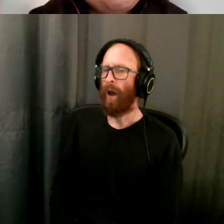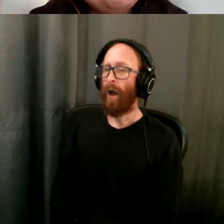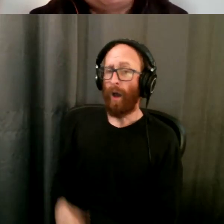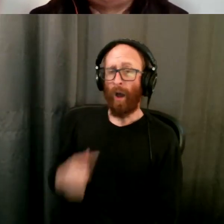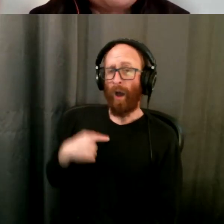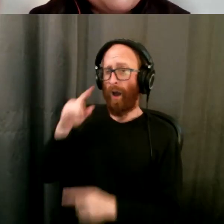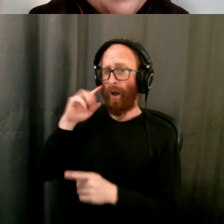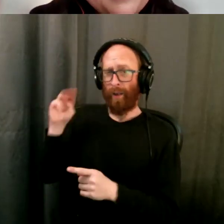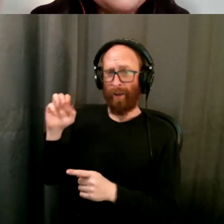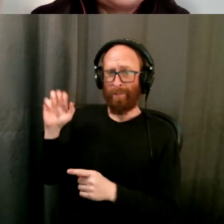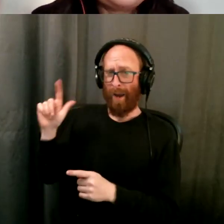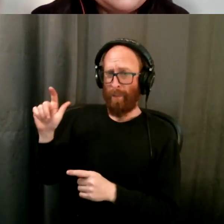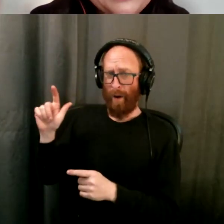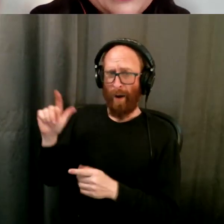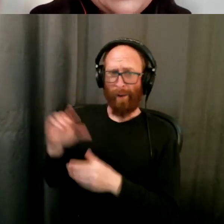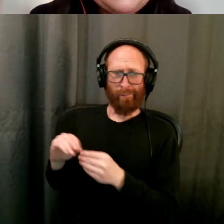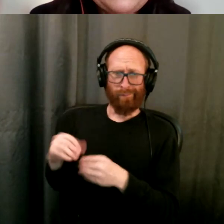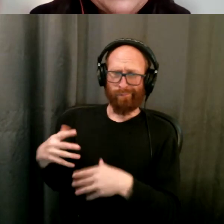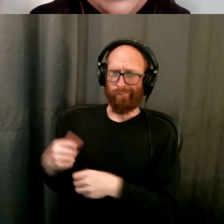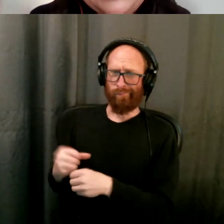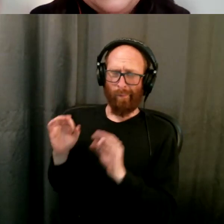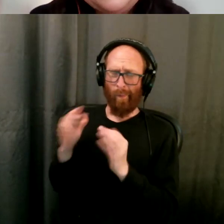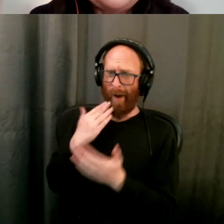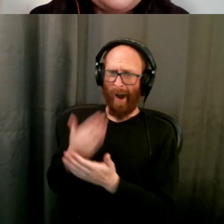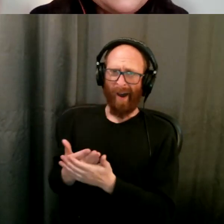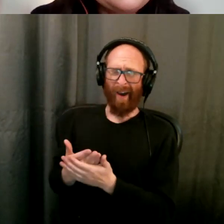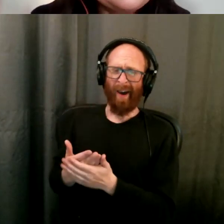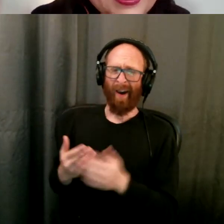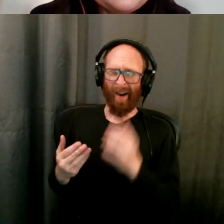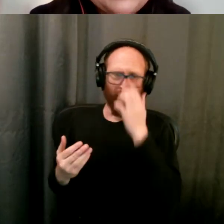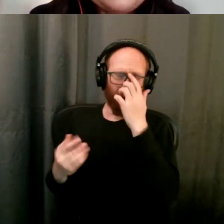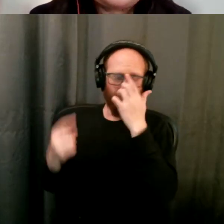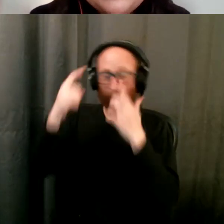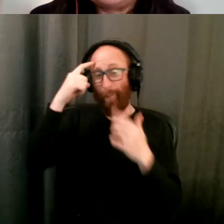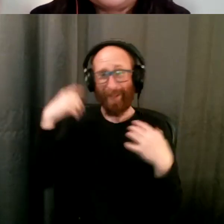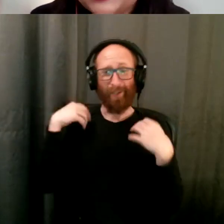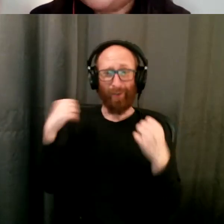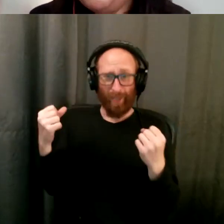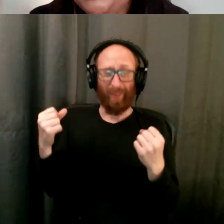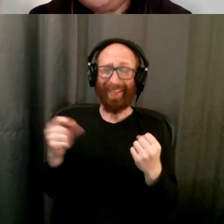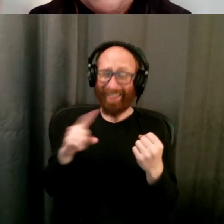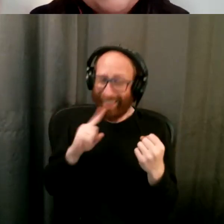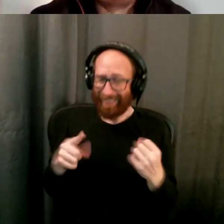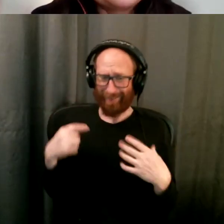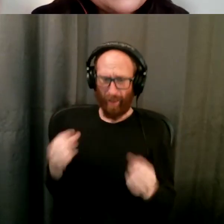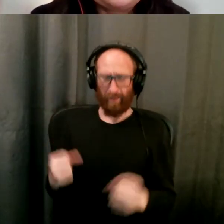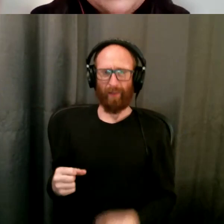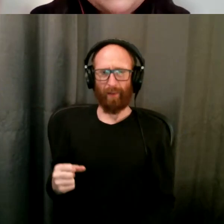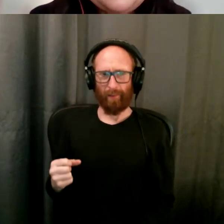Mabel summed it up well. Mental health is health. The